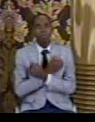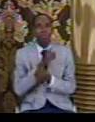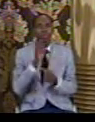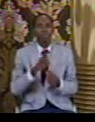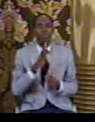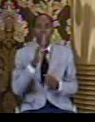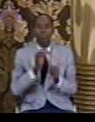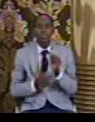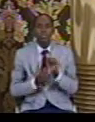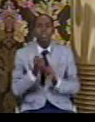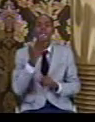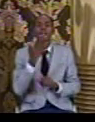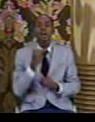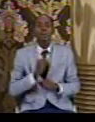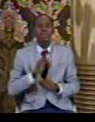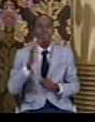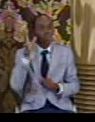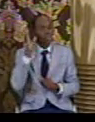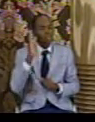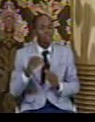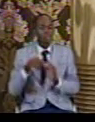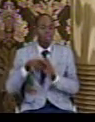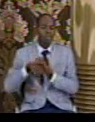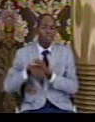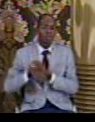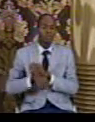love, my sweet I